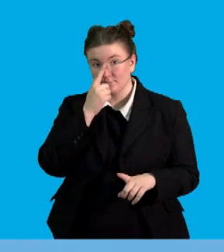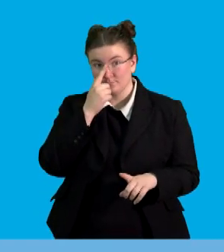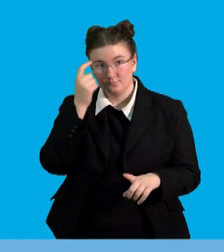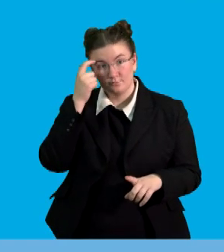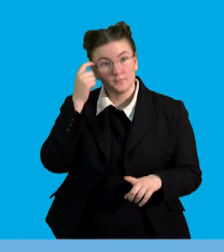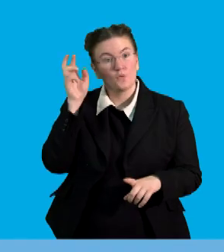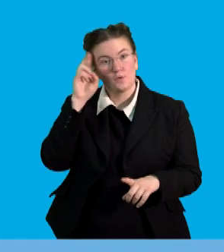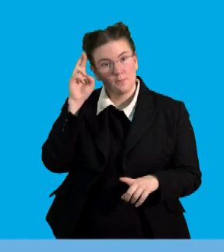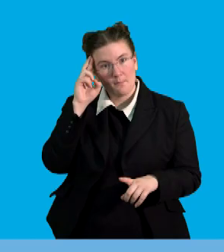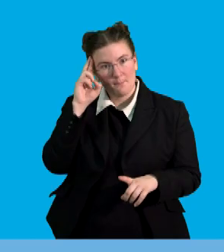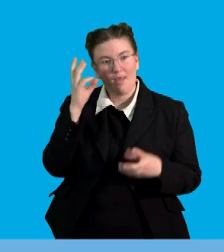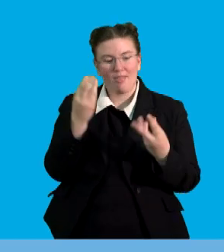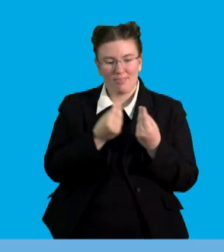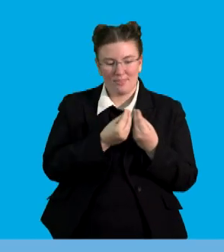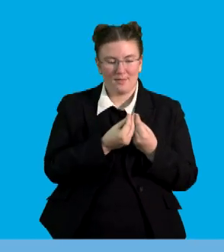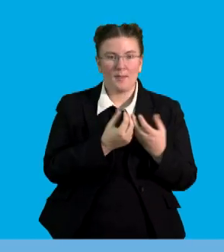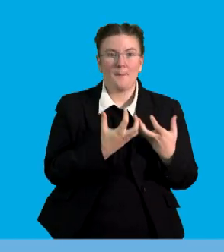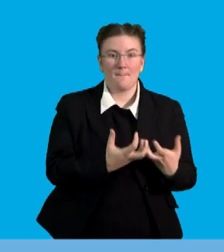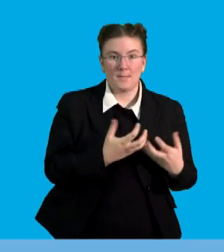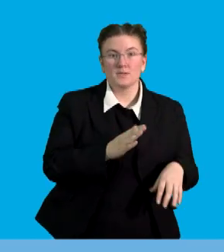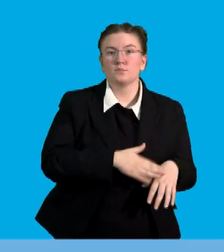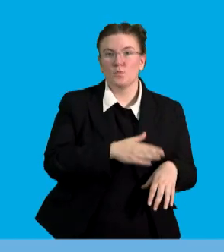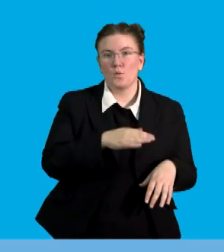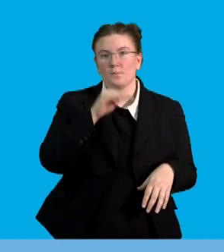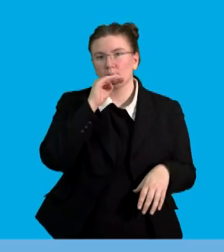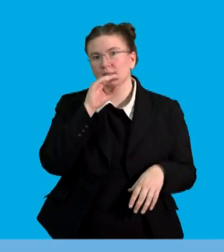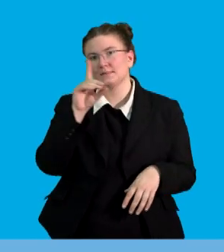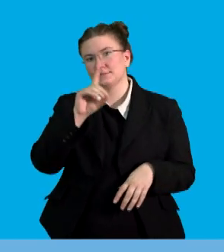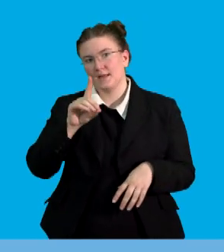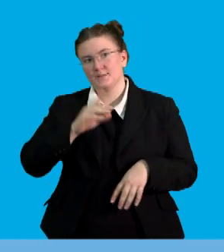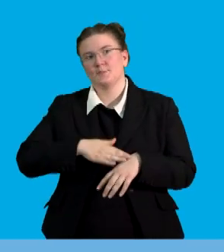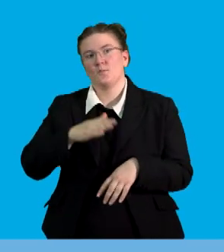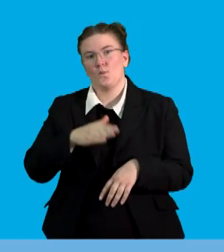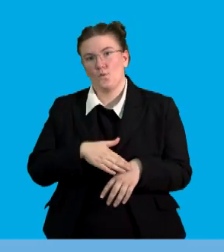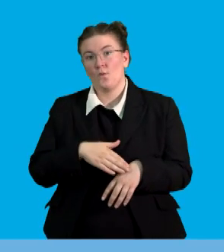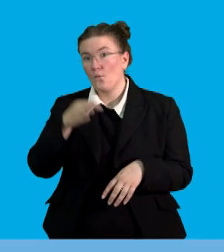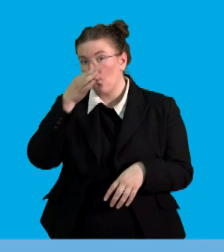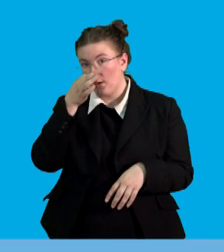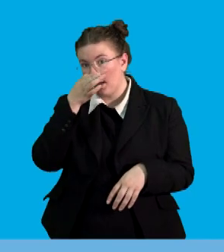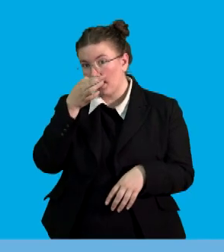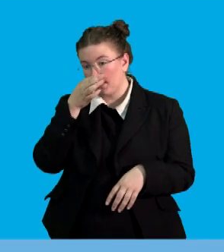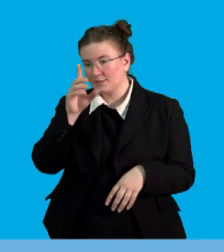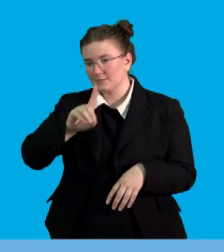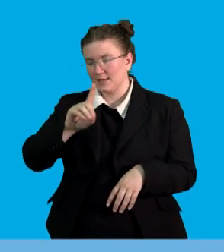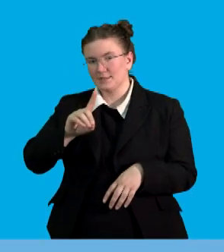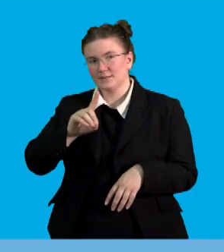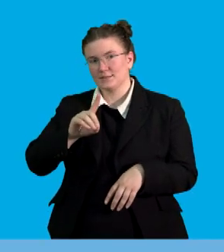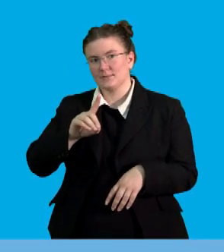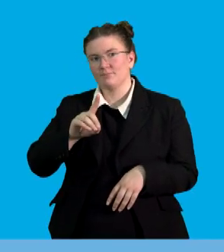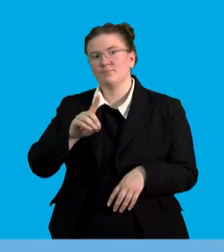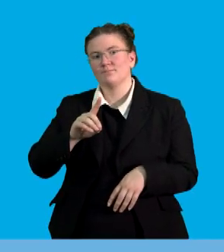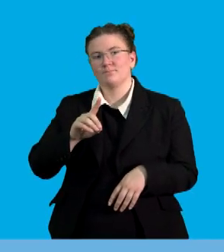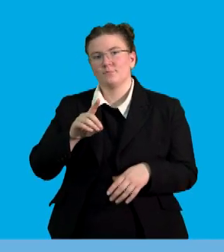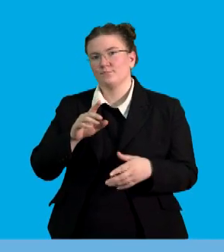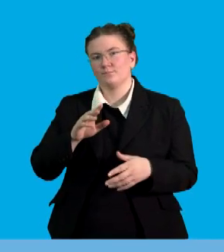that has more mass, it is going to be more dense. So then the oil is less dense than water. So why? Because the cup of